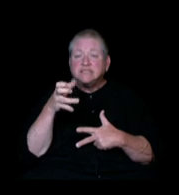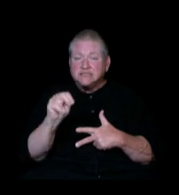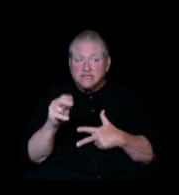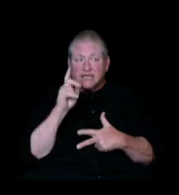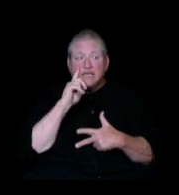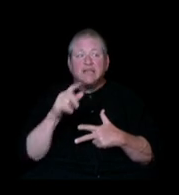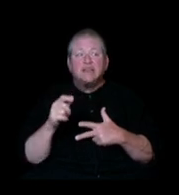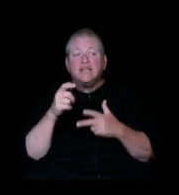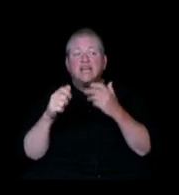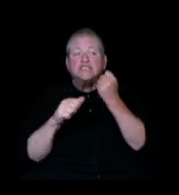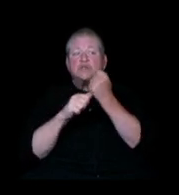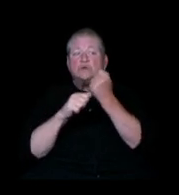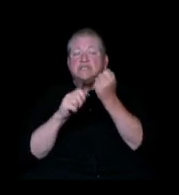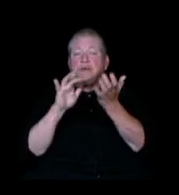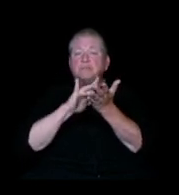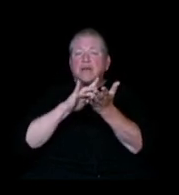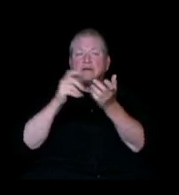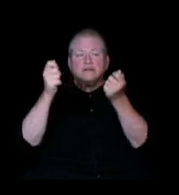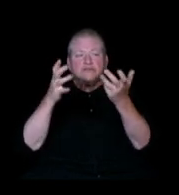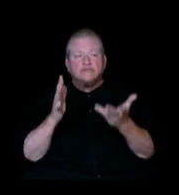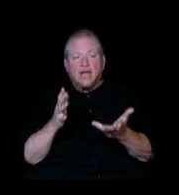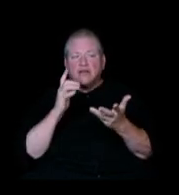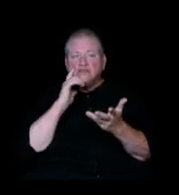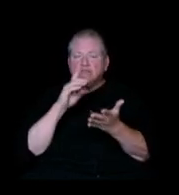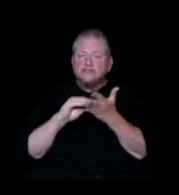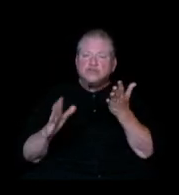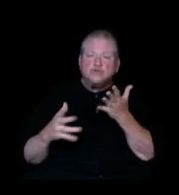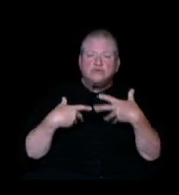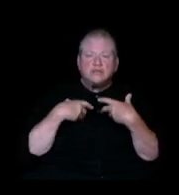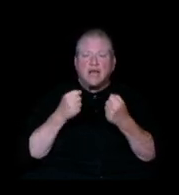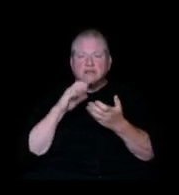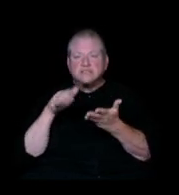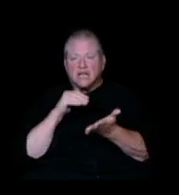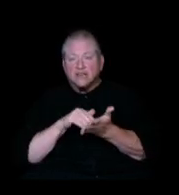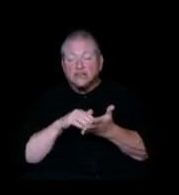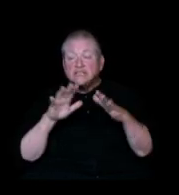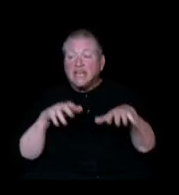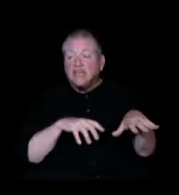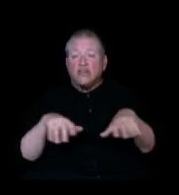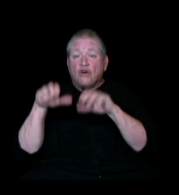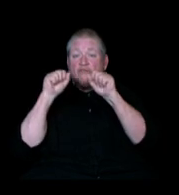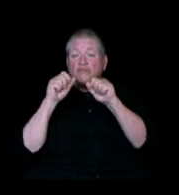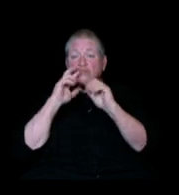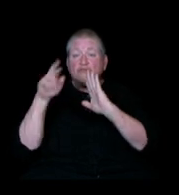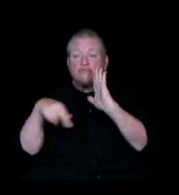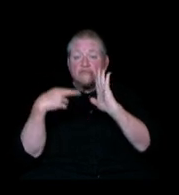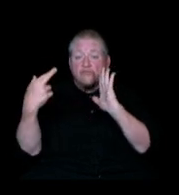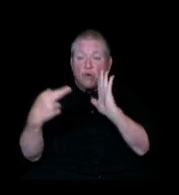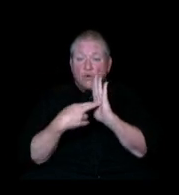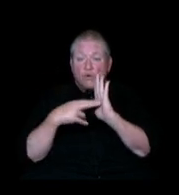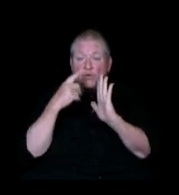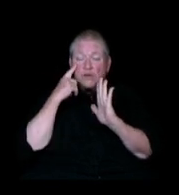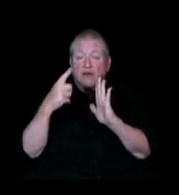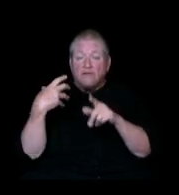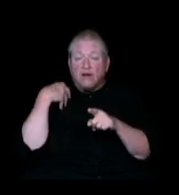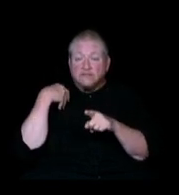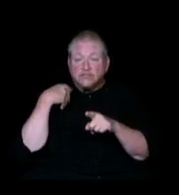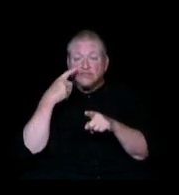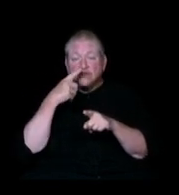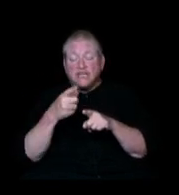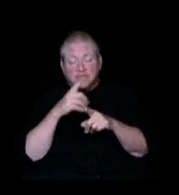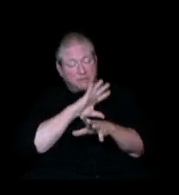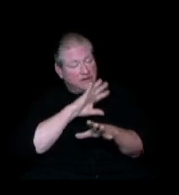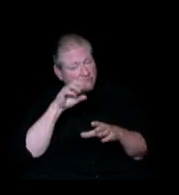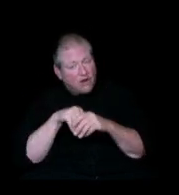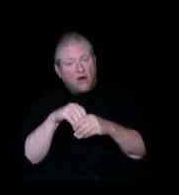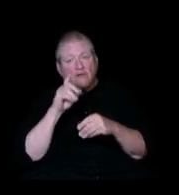Associate Medical Director at the Student Health Center. Assuming the role of Western's Public Health Officer, Dr. Hansen has been actively involved